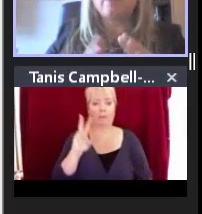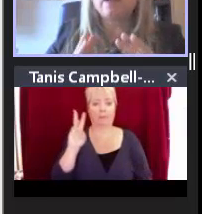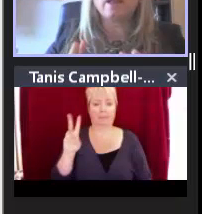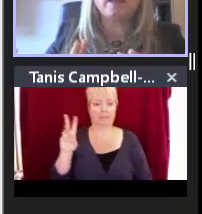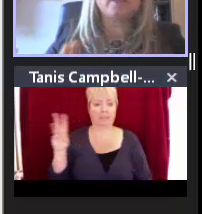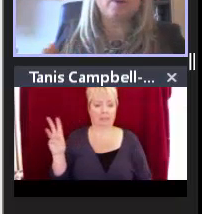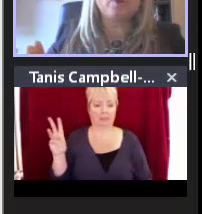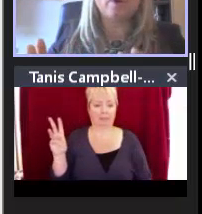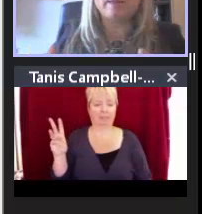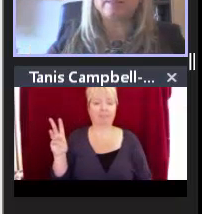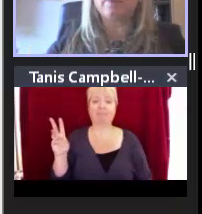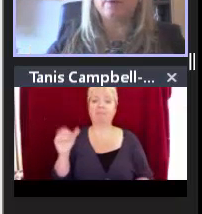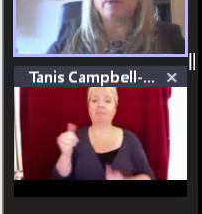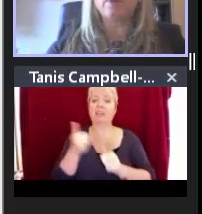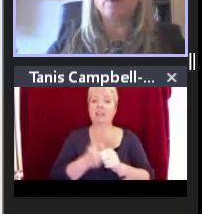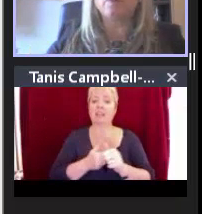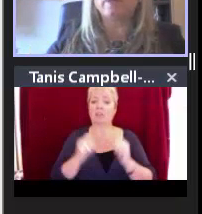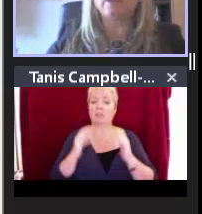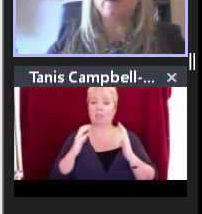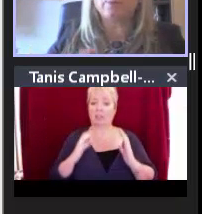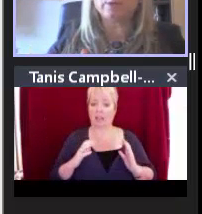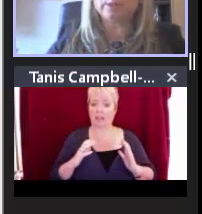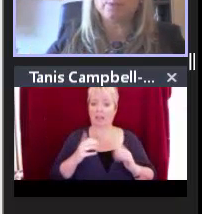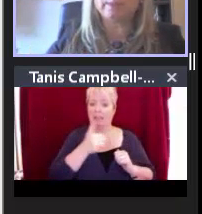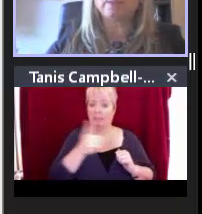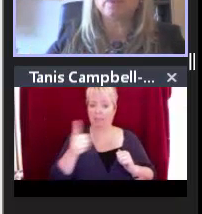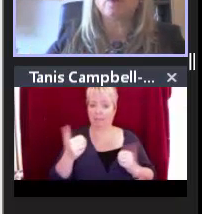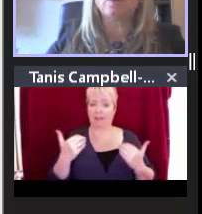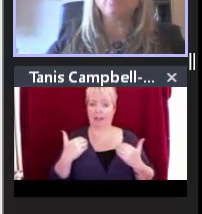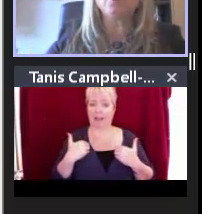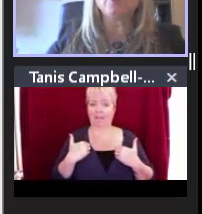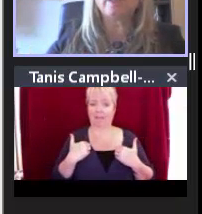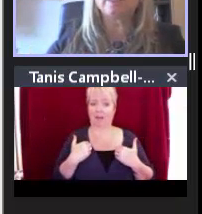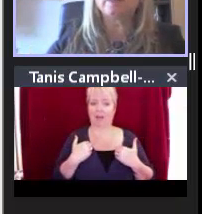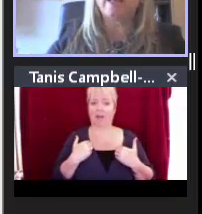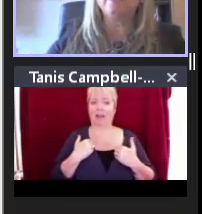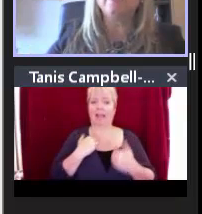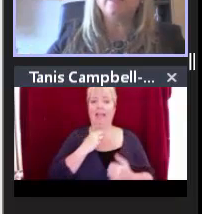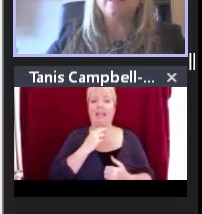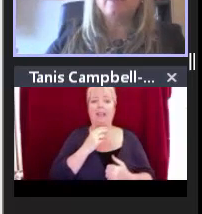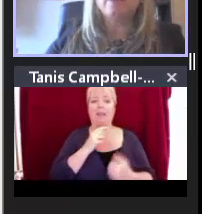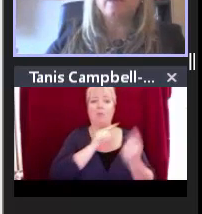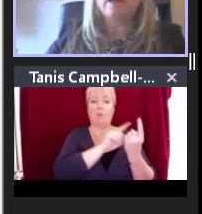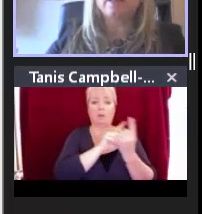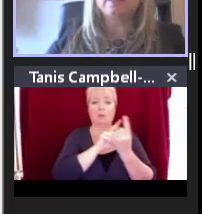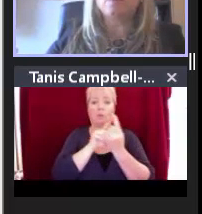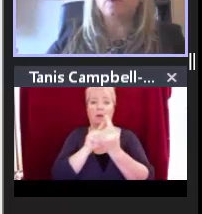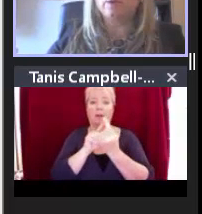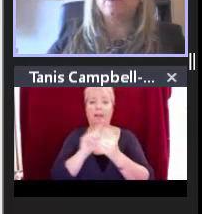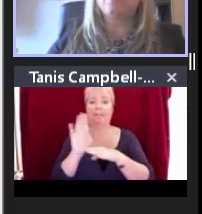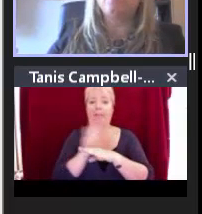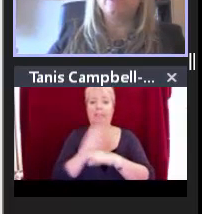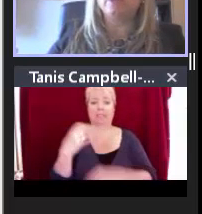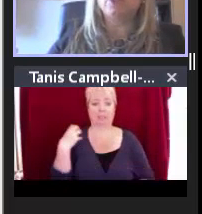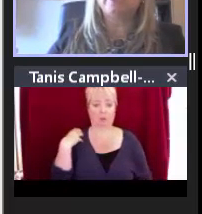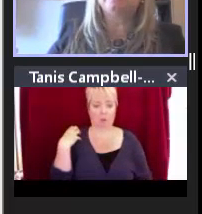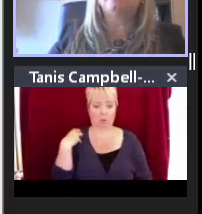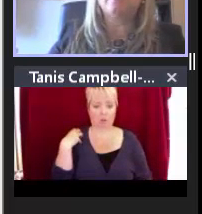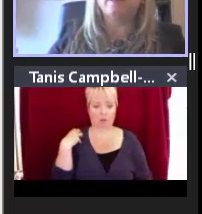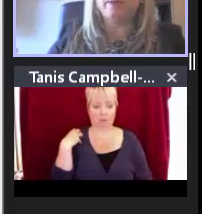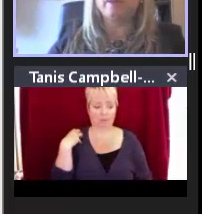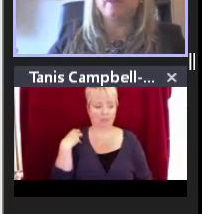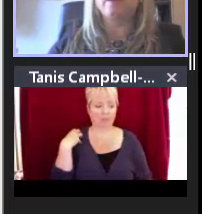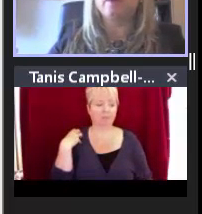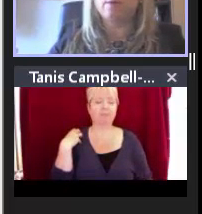And every client in our program has their very own one personal business coach as well. The clients work through